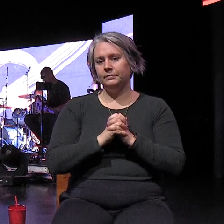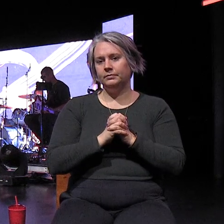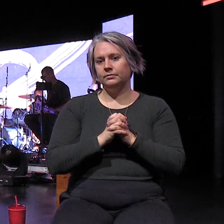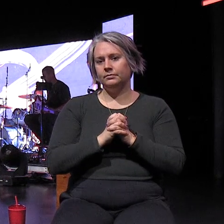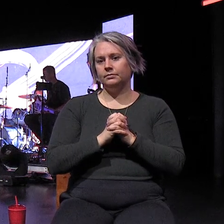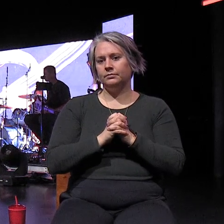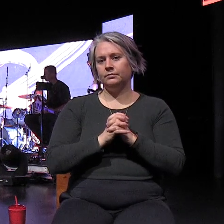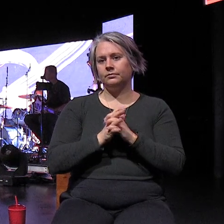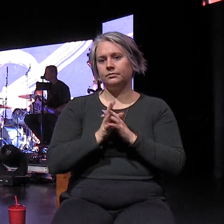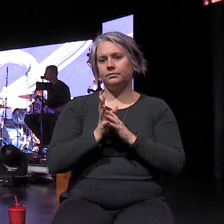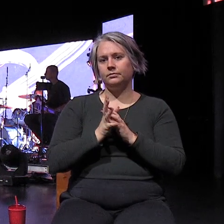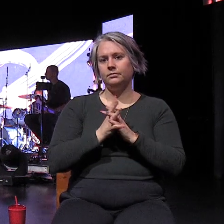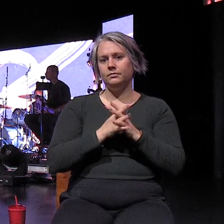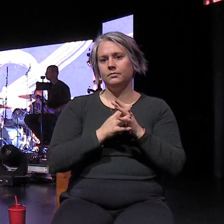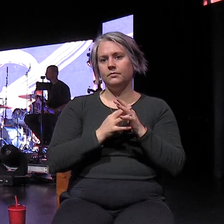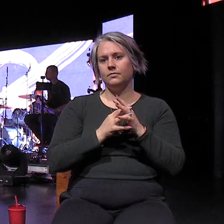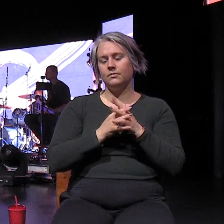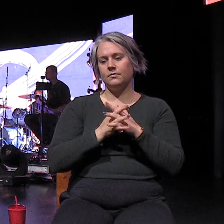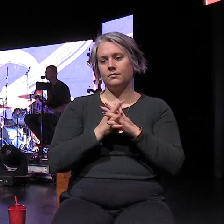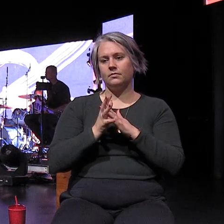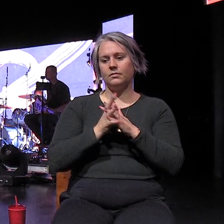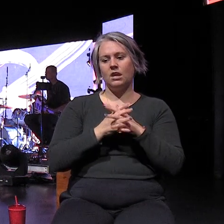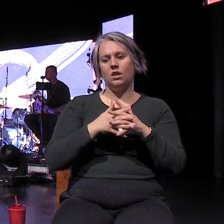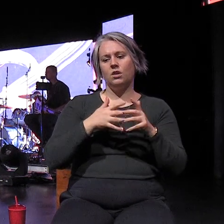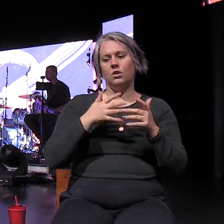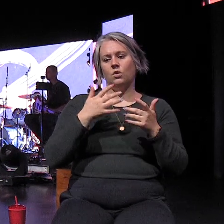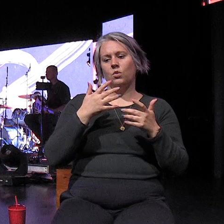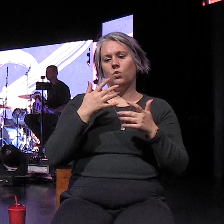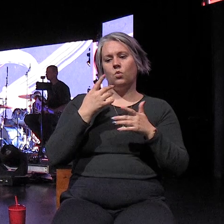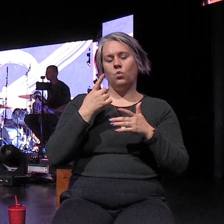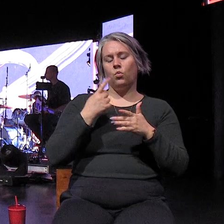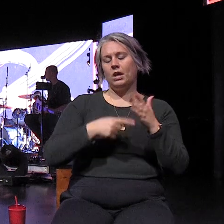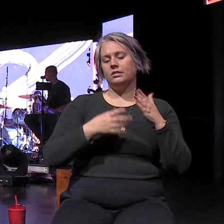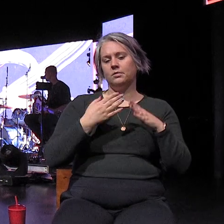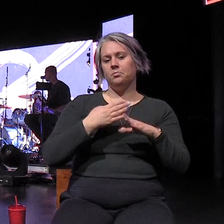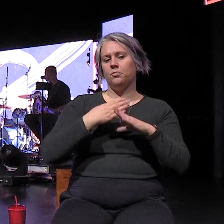What is keeping Jesus from being the center of your life?